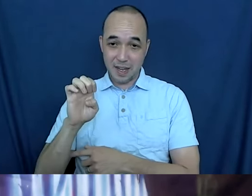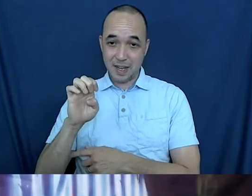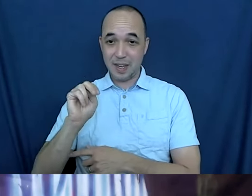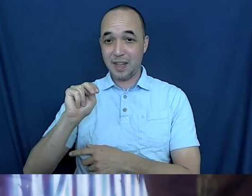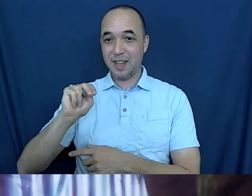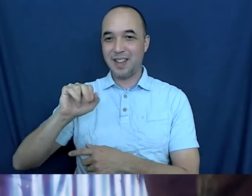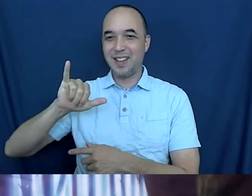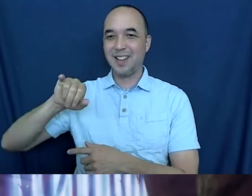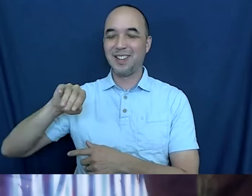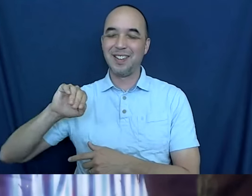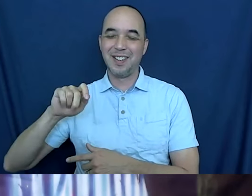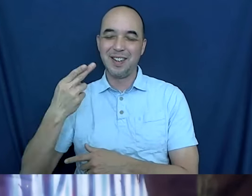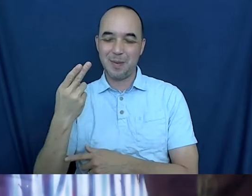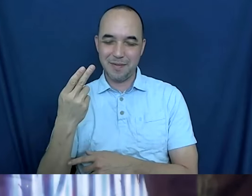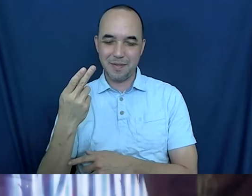it's a good life strategy.